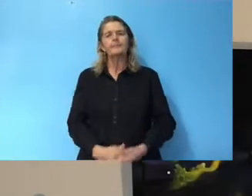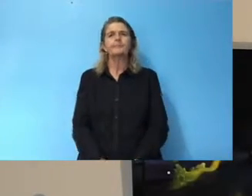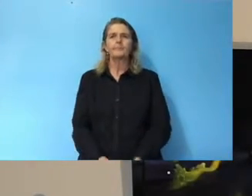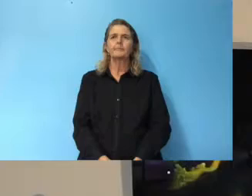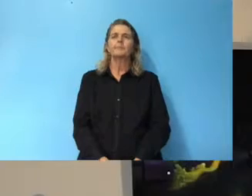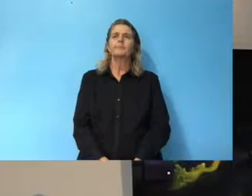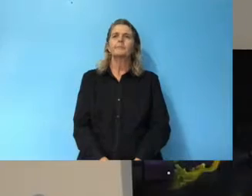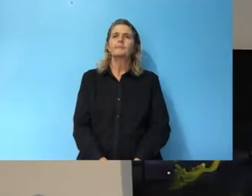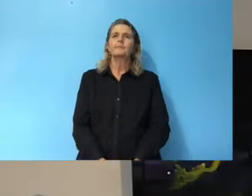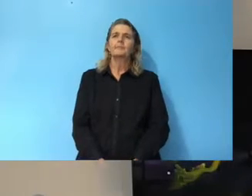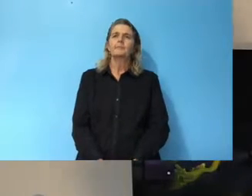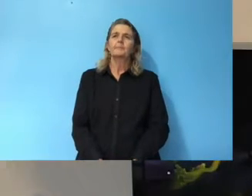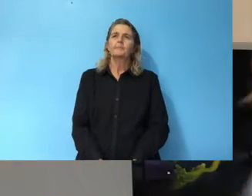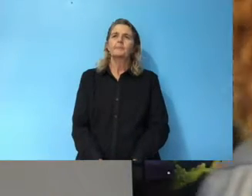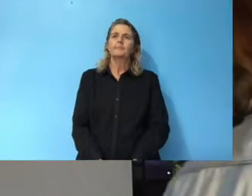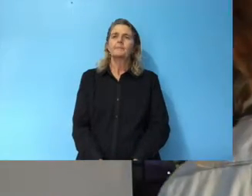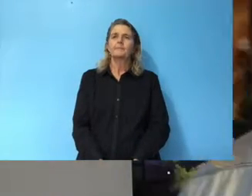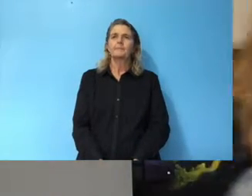My trusty spray bottle.